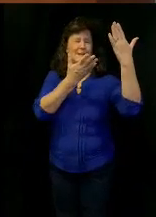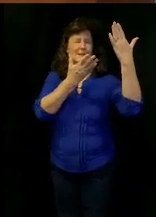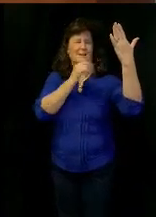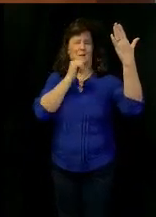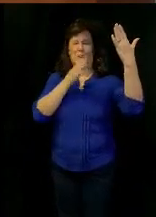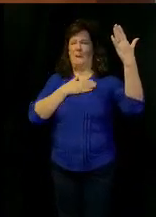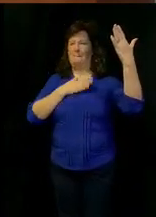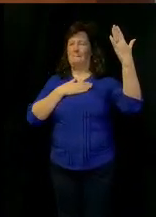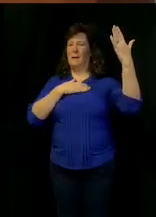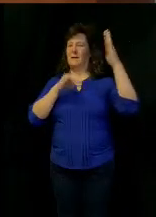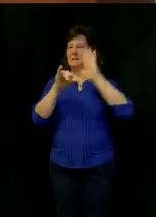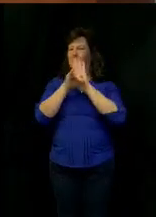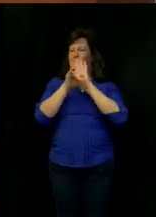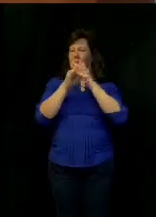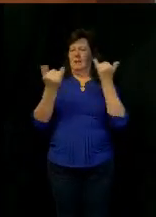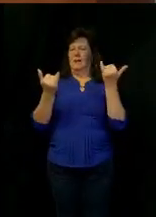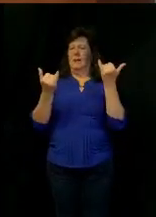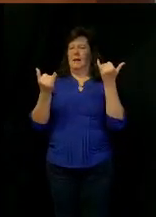on.